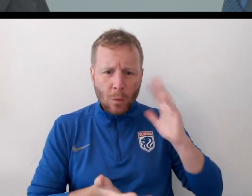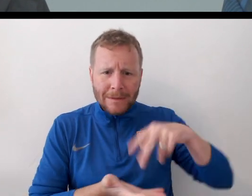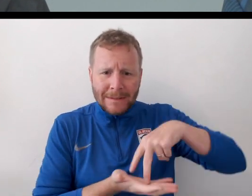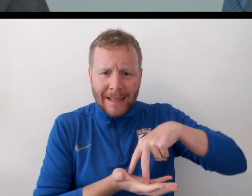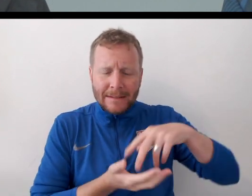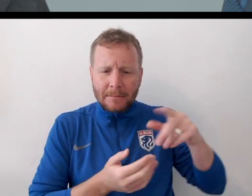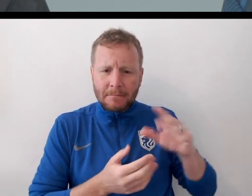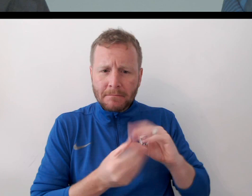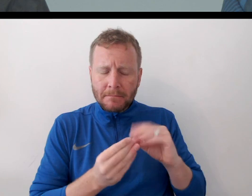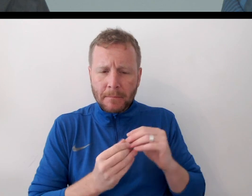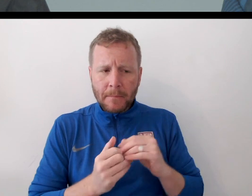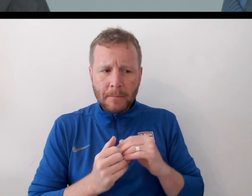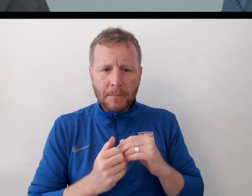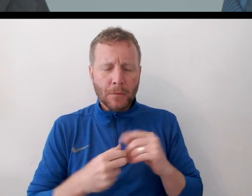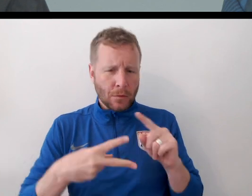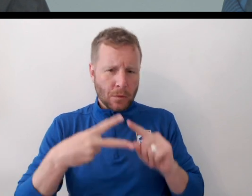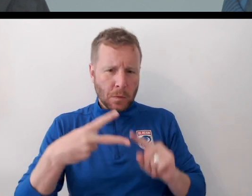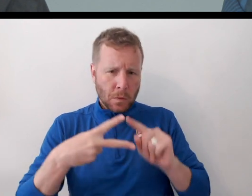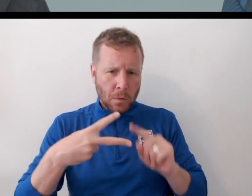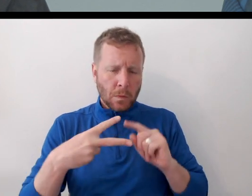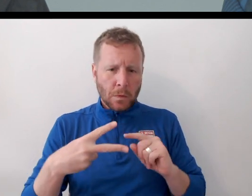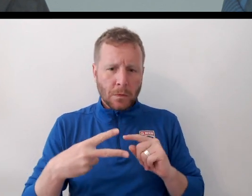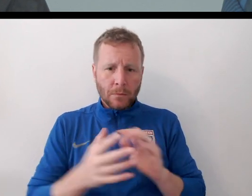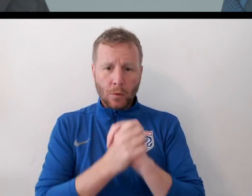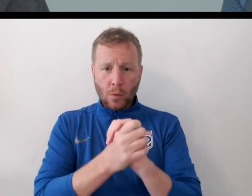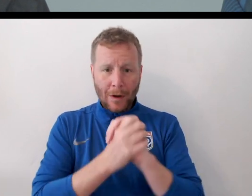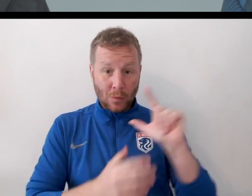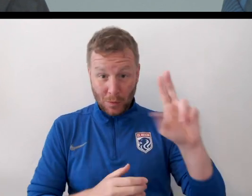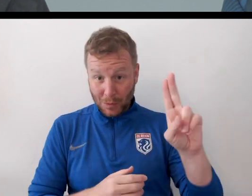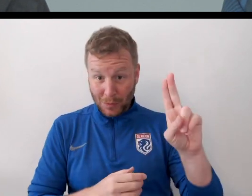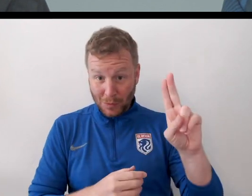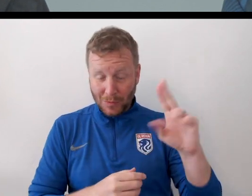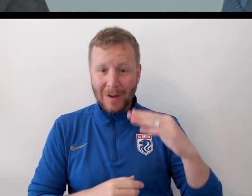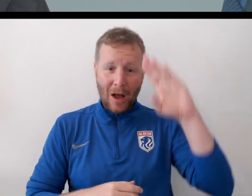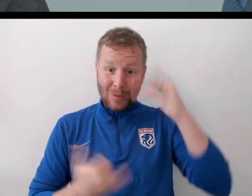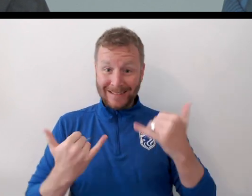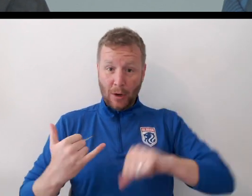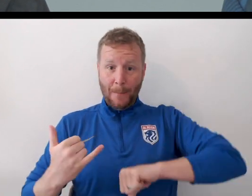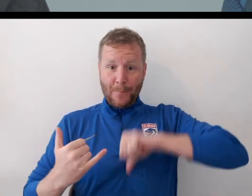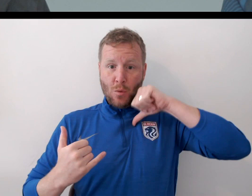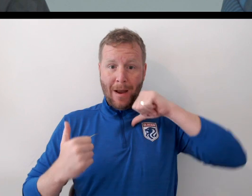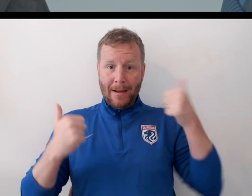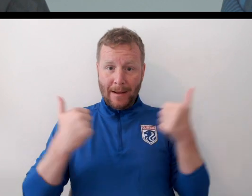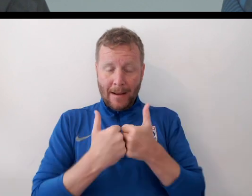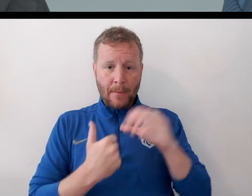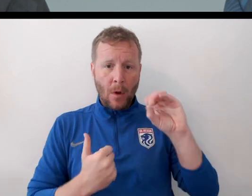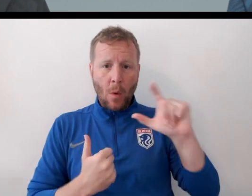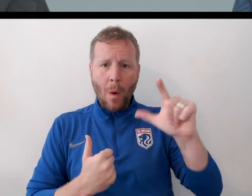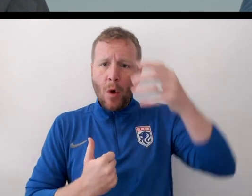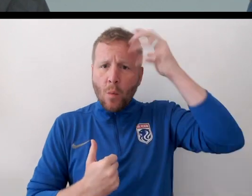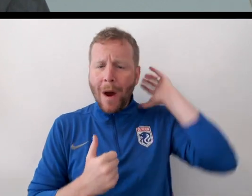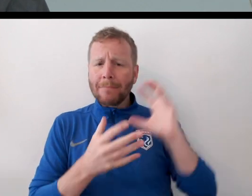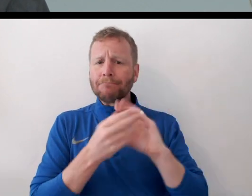I'm hidden. Obviously, today, 2 questions. But first of all, congratulations, Lou. Today was the Pride match. Reign have been